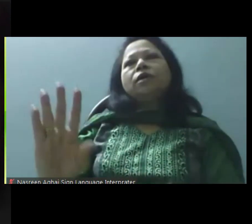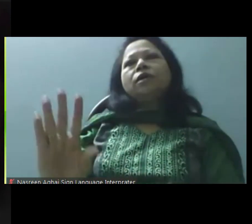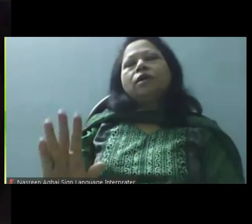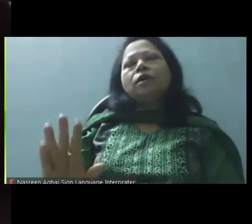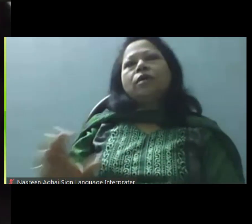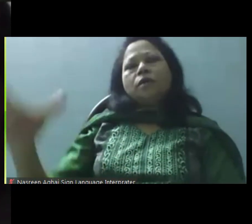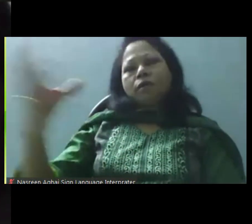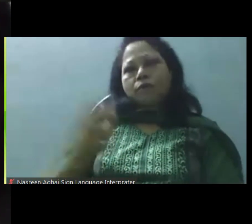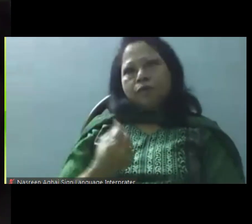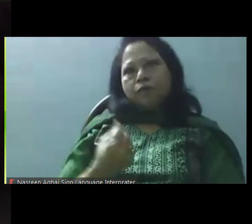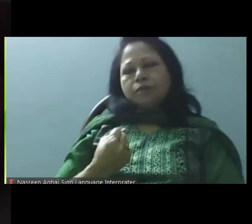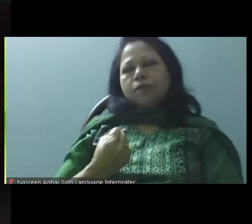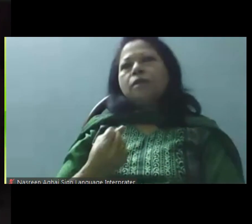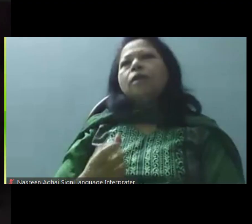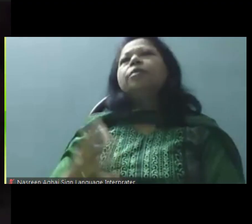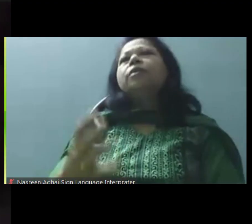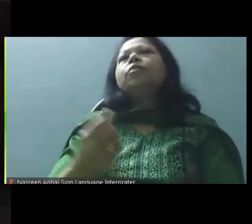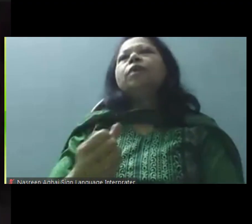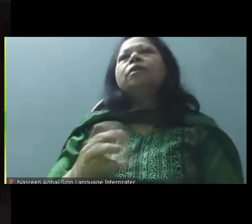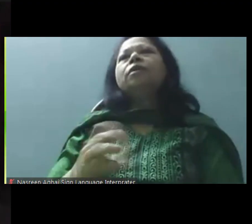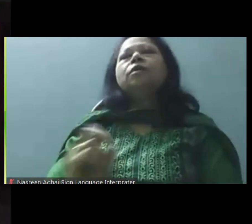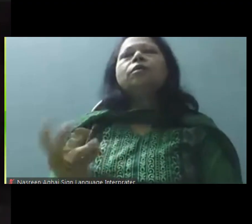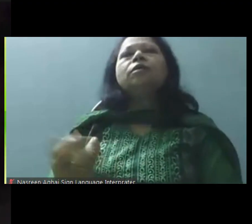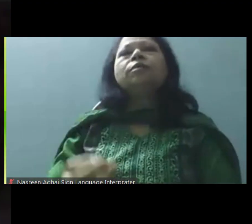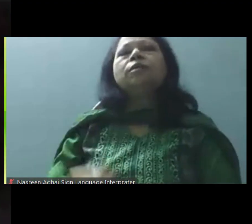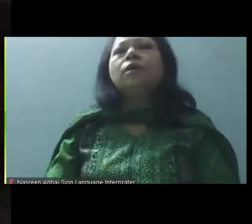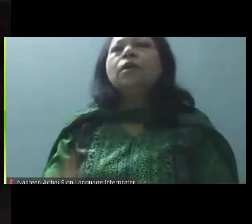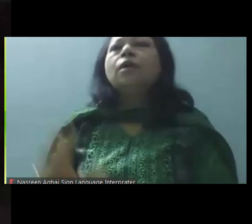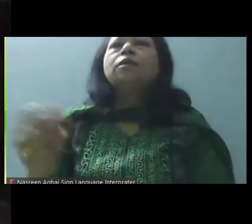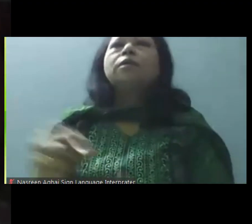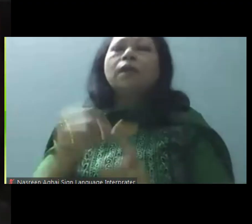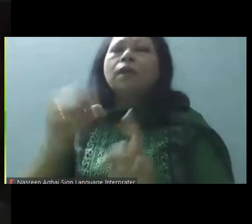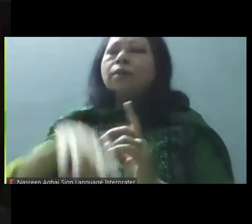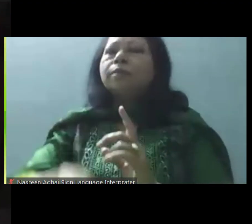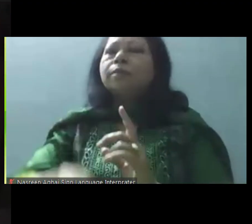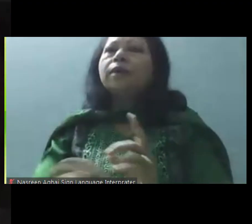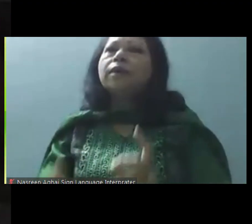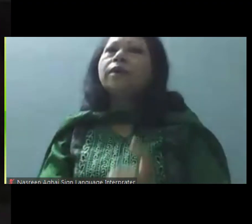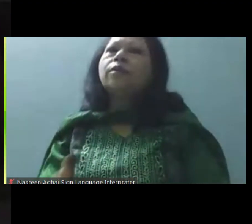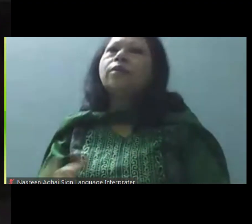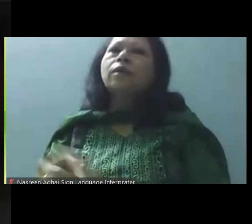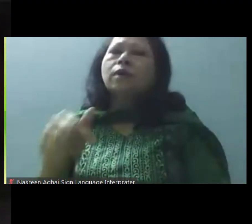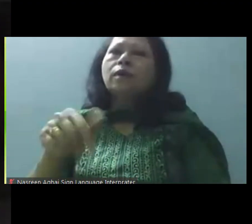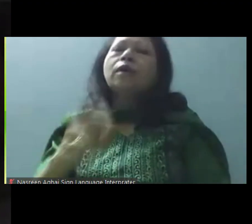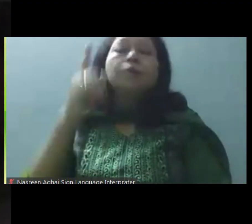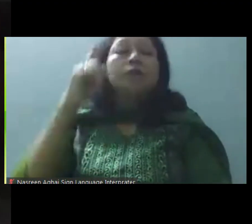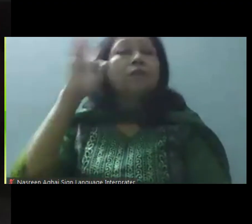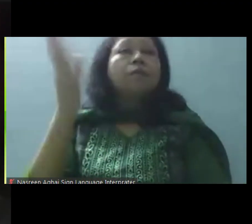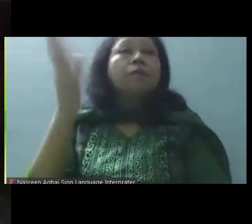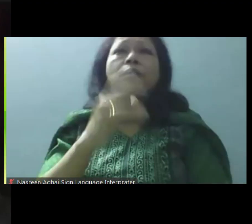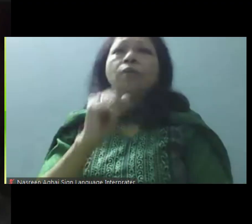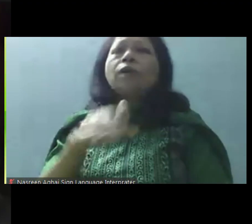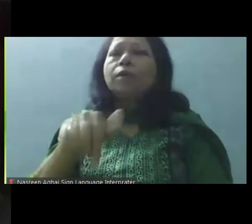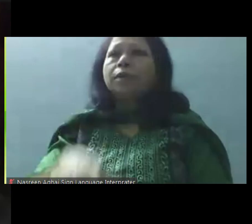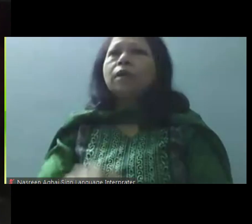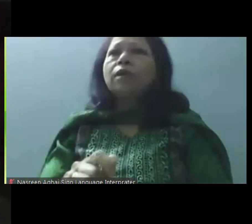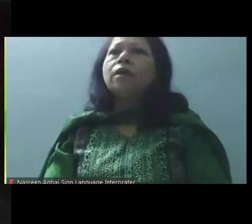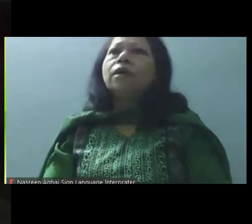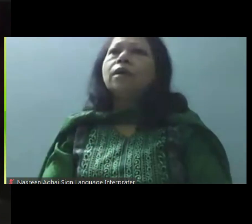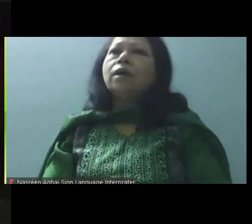adopt the proper channel and do that. Because in Pakistan, as you know, till now